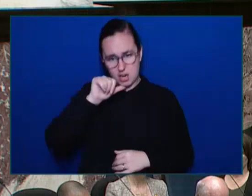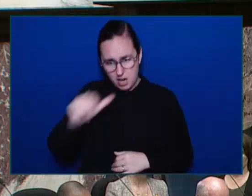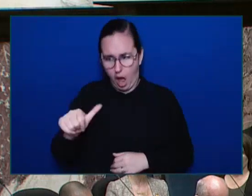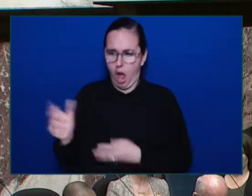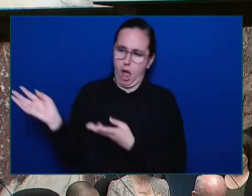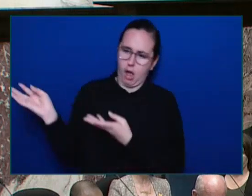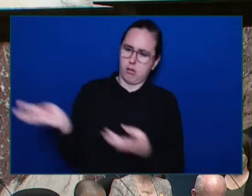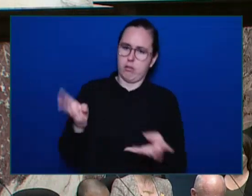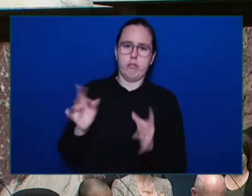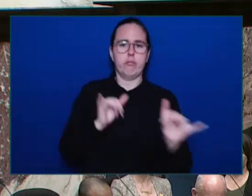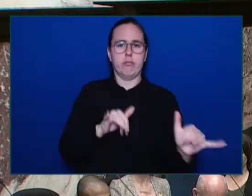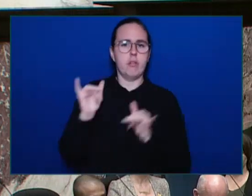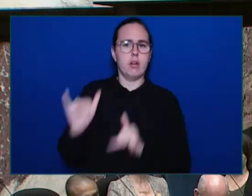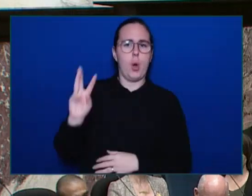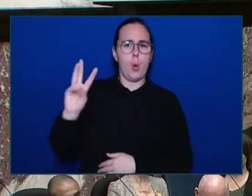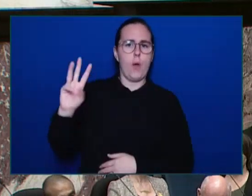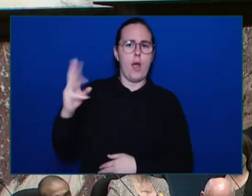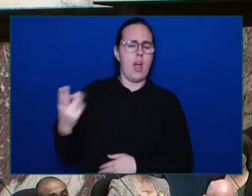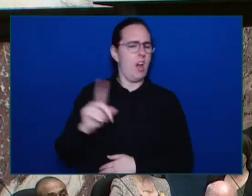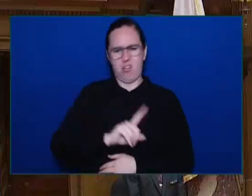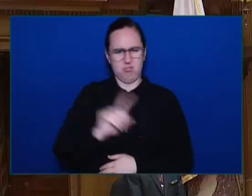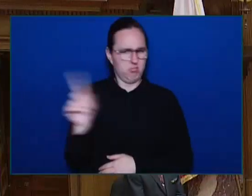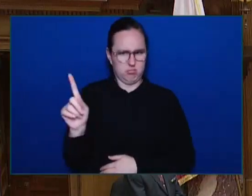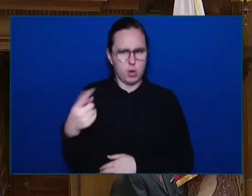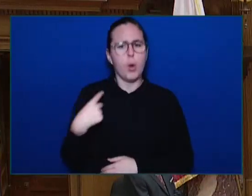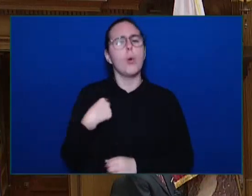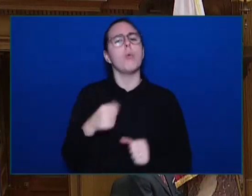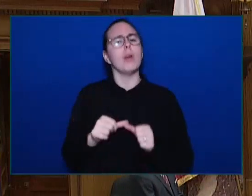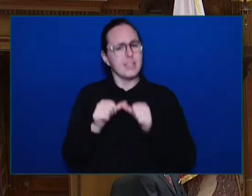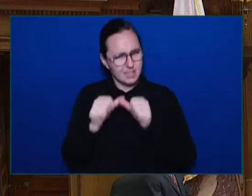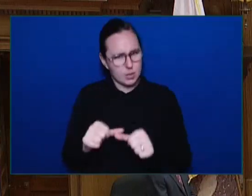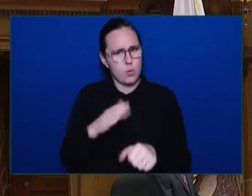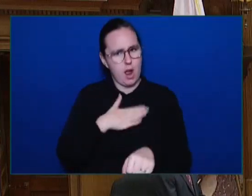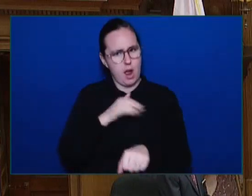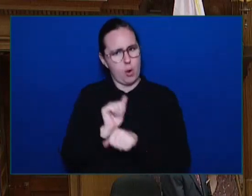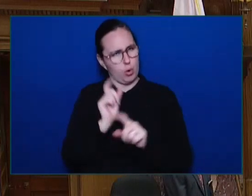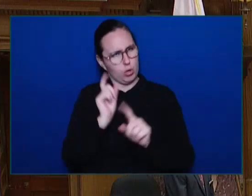Question period.